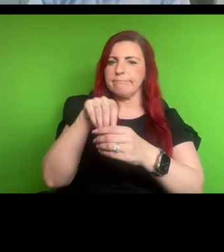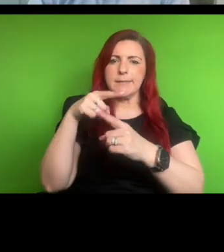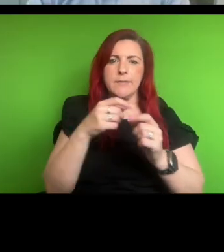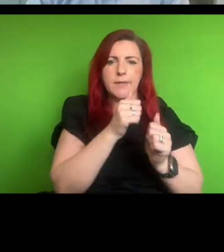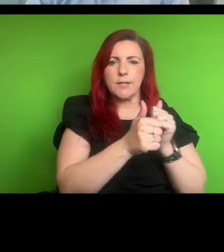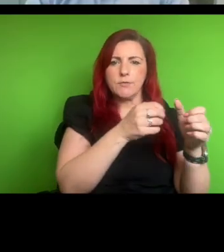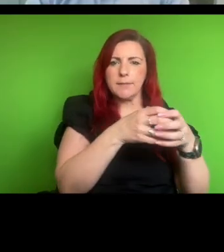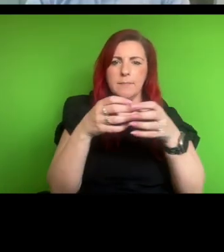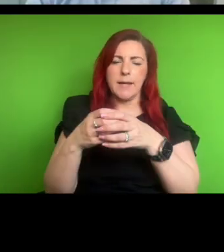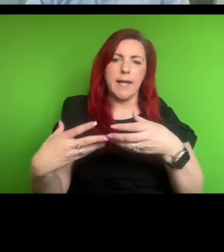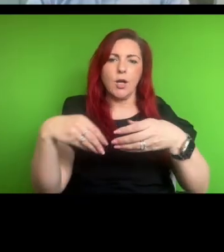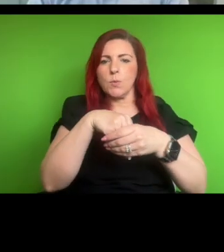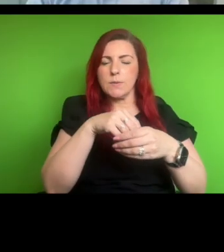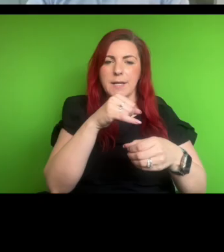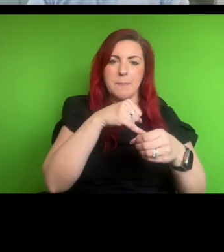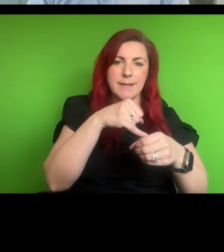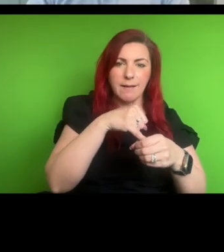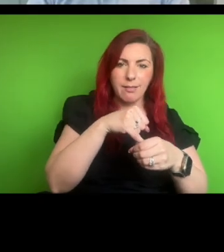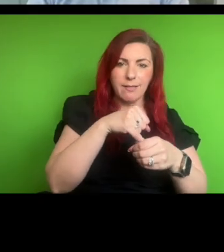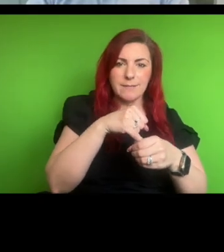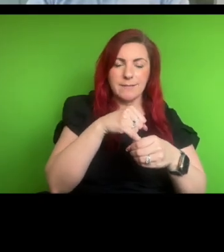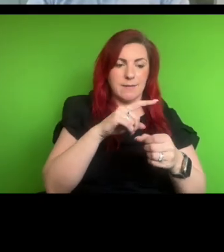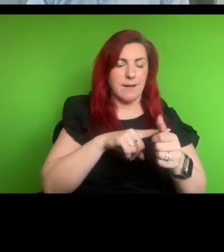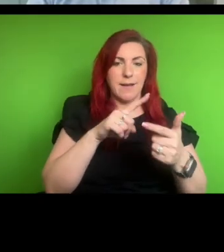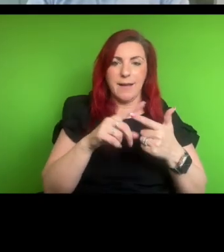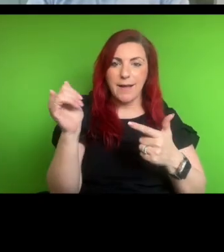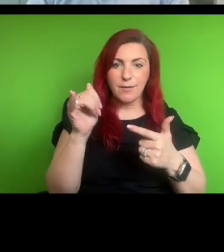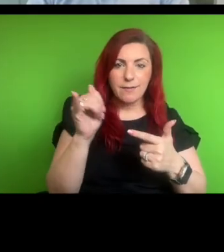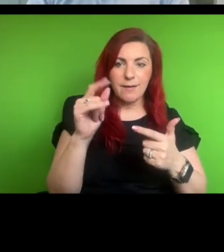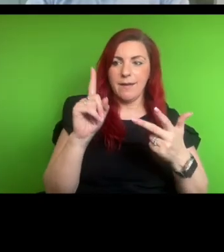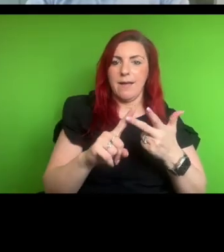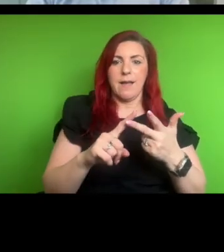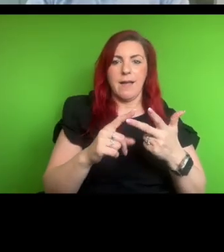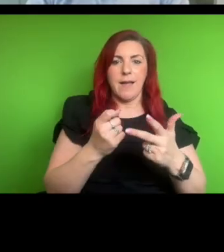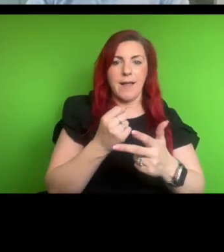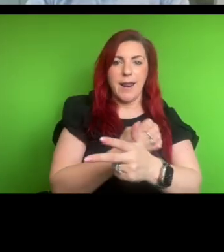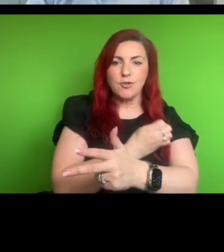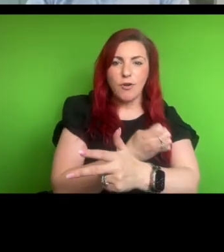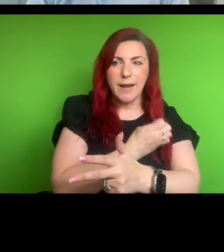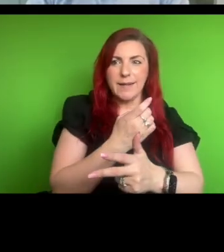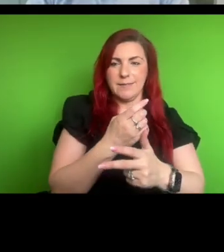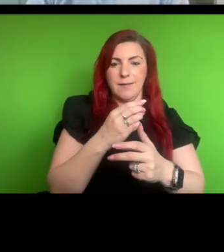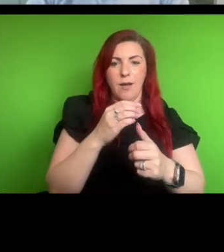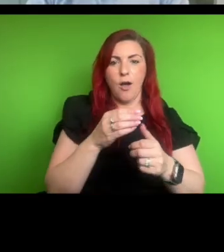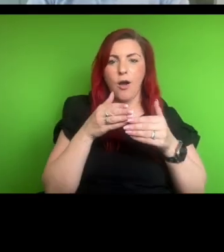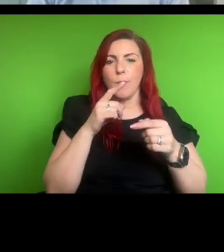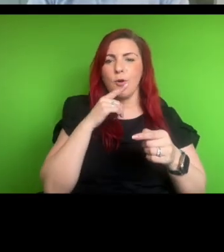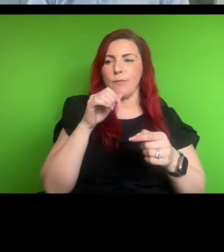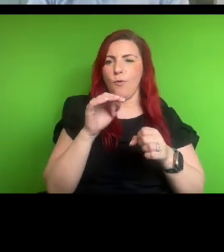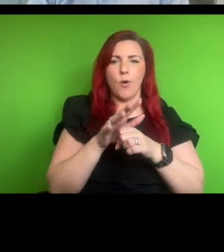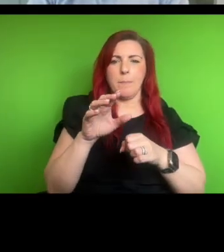engineering, and electronic hardware manufacturing. So I hand you over now to Elizabeth